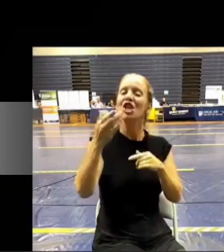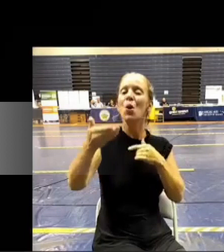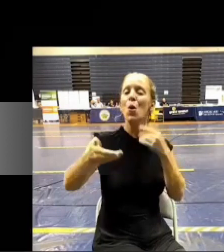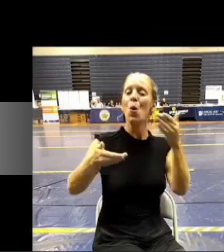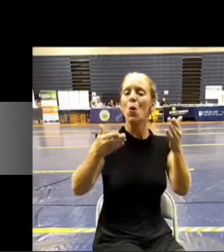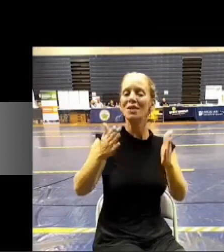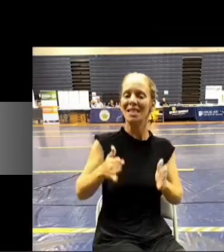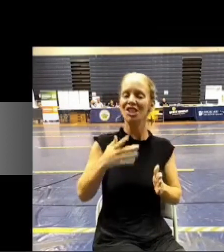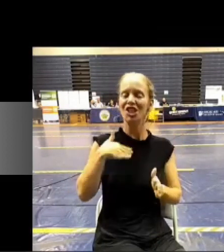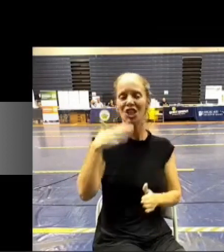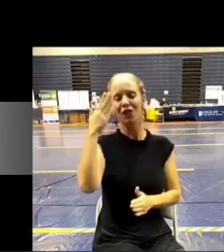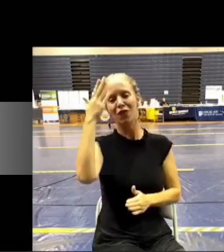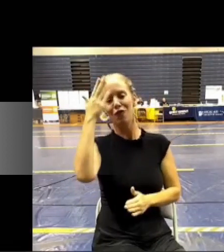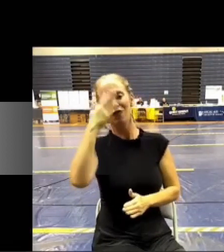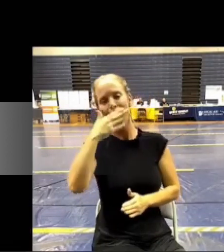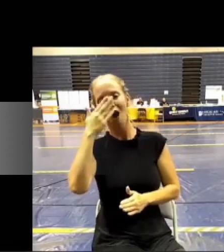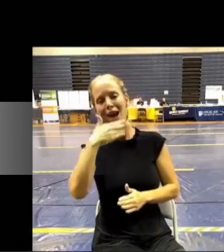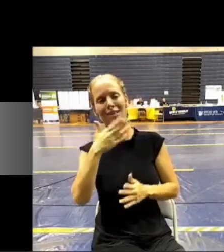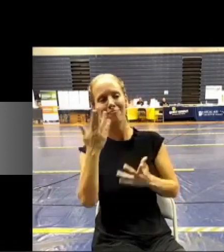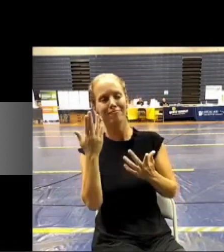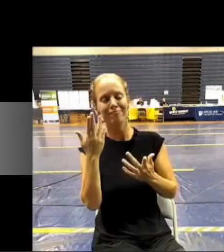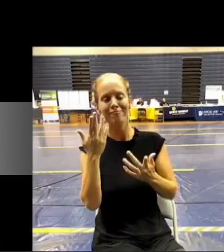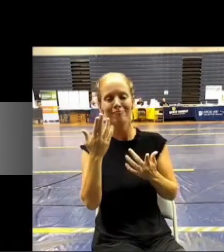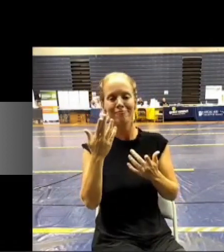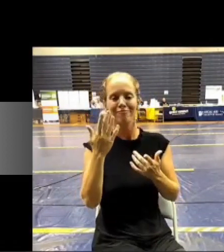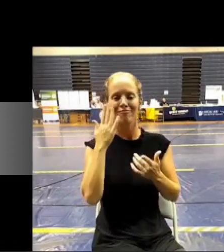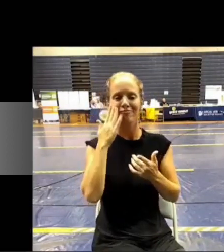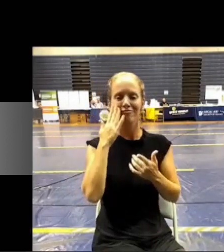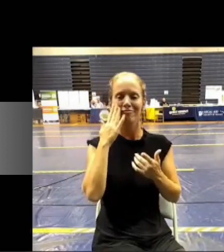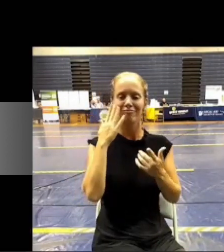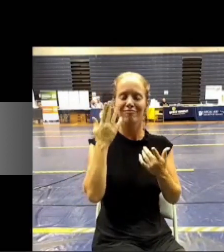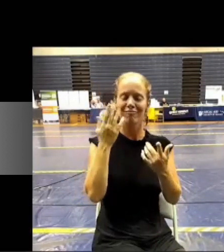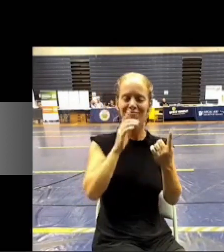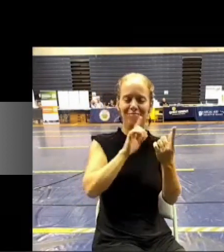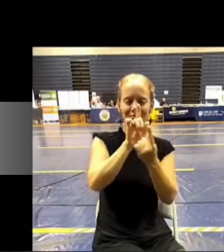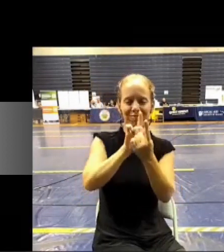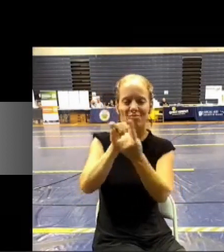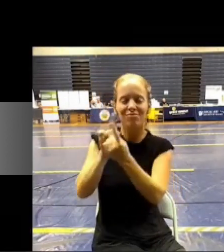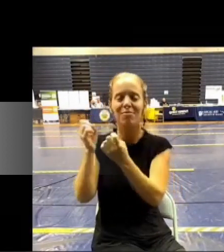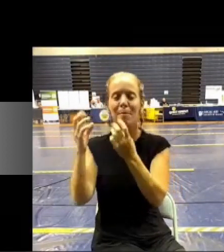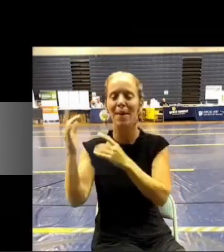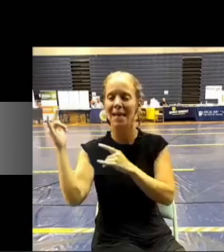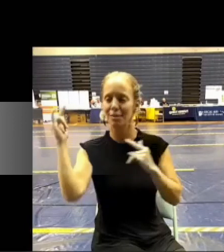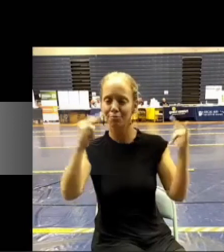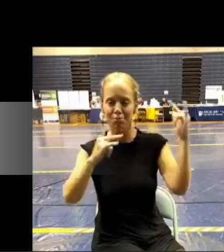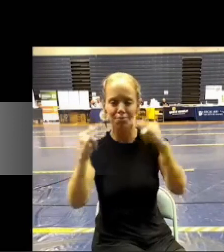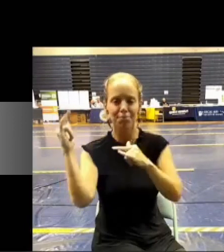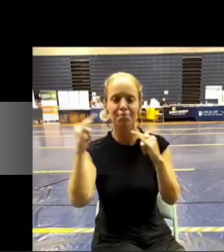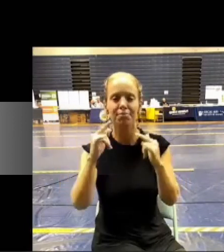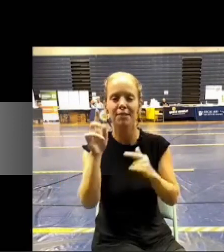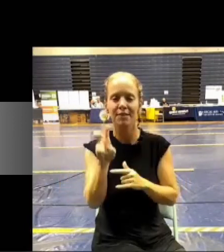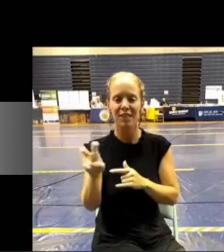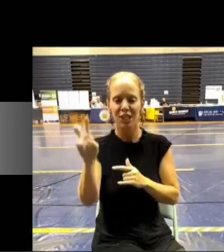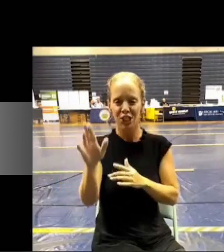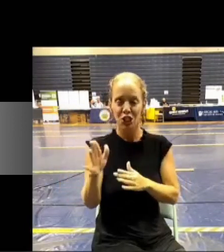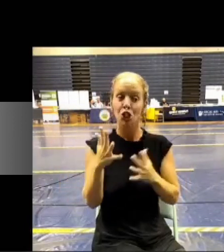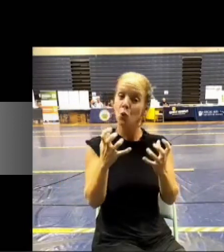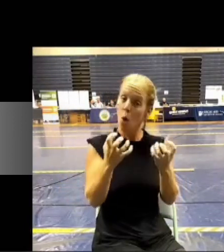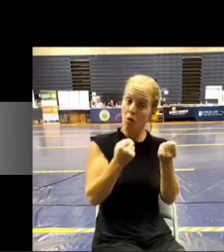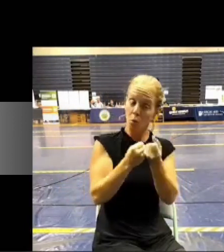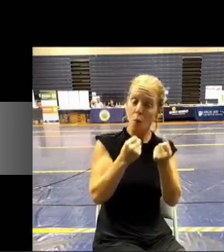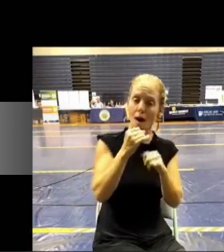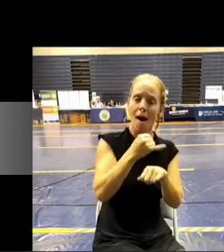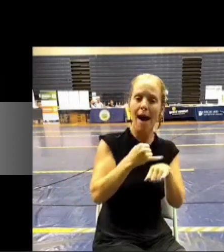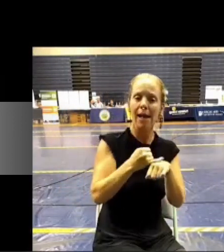She's the front line. She says the visitors she sees are here to support our island and are sensitive to our situation. That's when